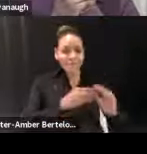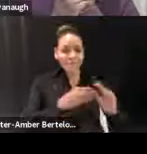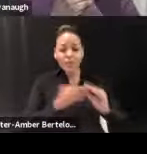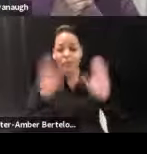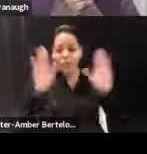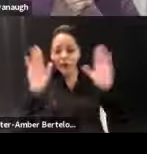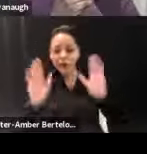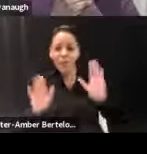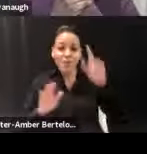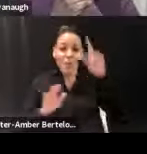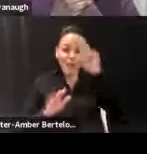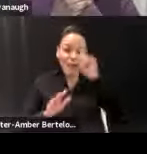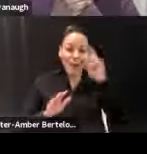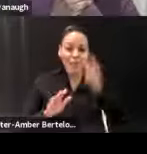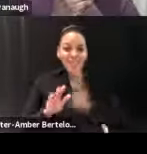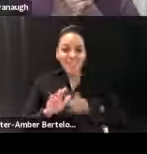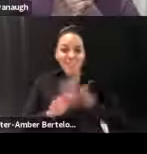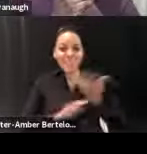wisdom